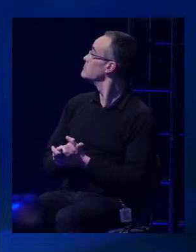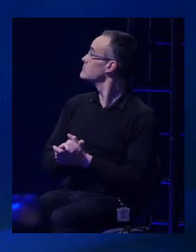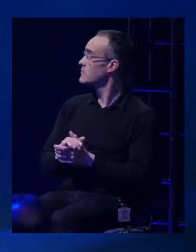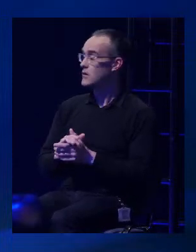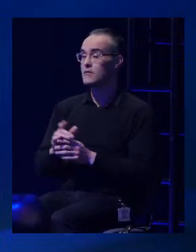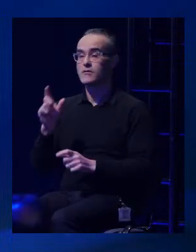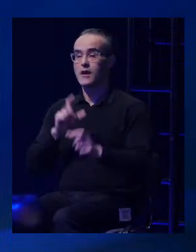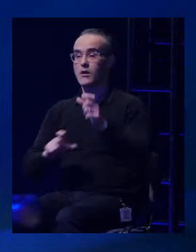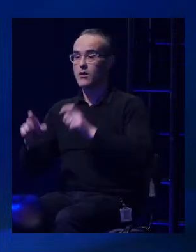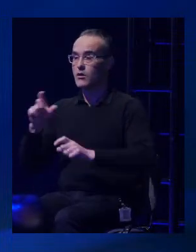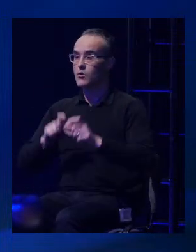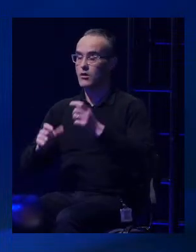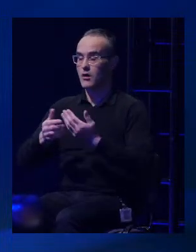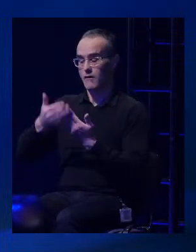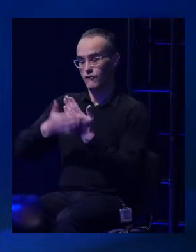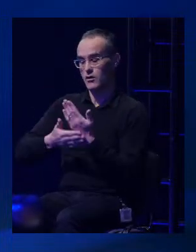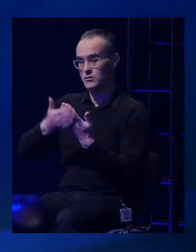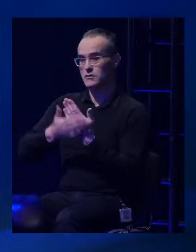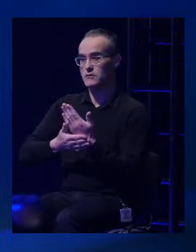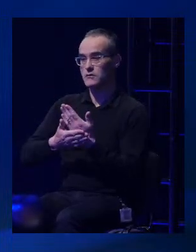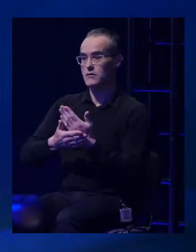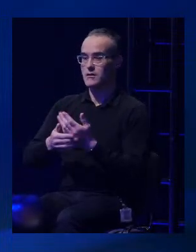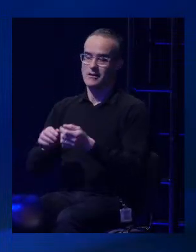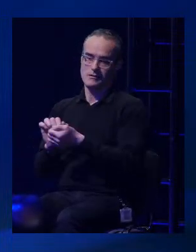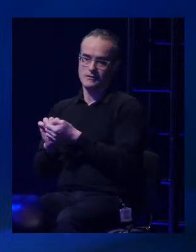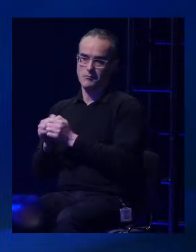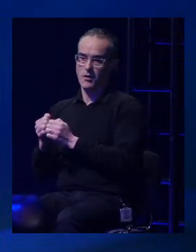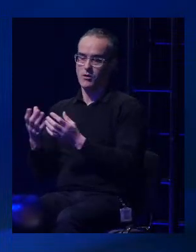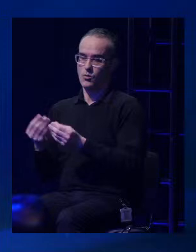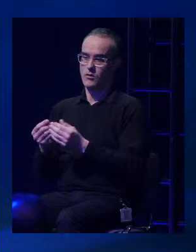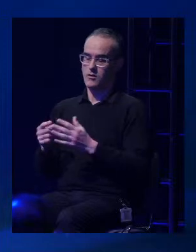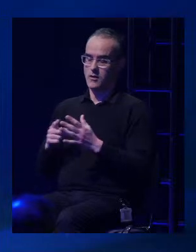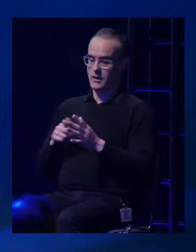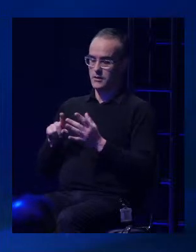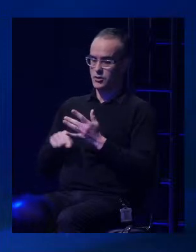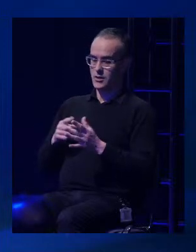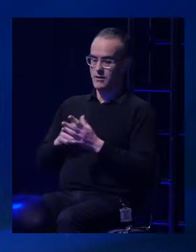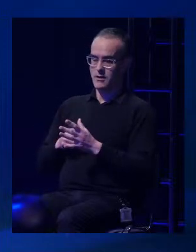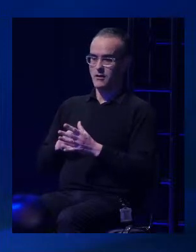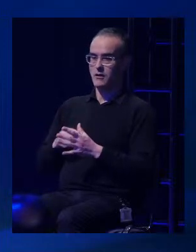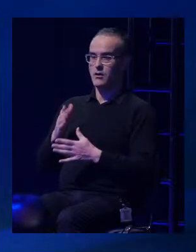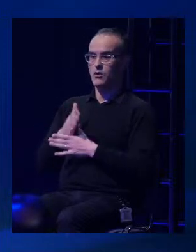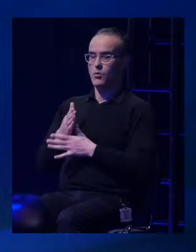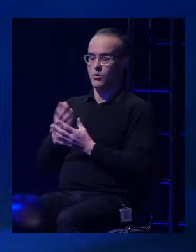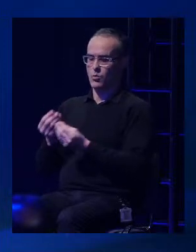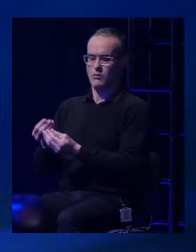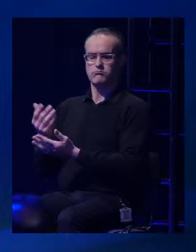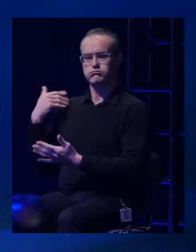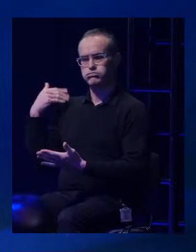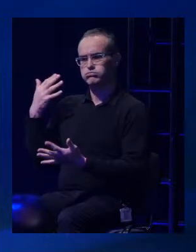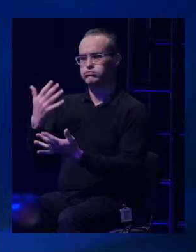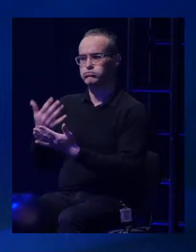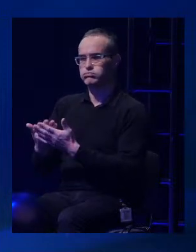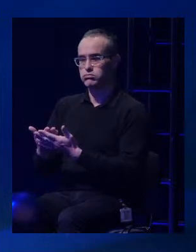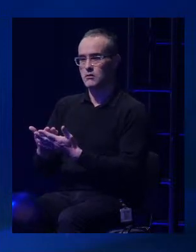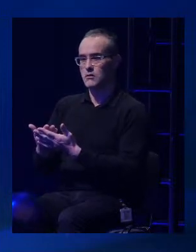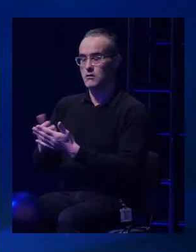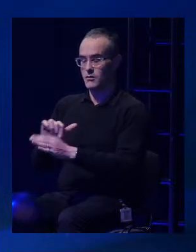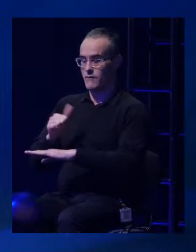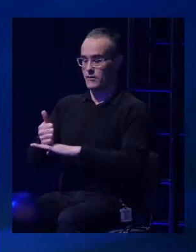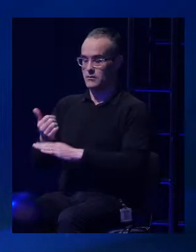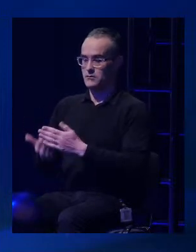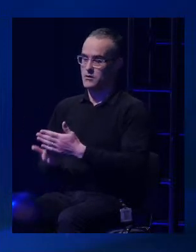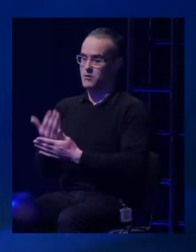the device. Now, ColorFront is somebody that, as a partner for AJA, we've worked with for many, many years. They are really some of the founders of modern